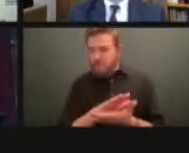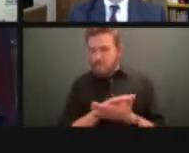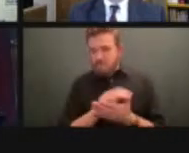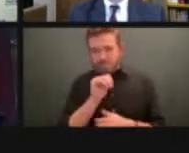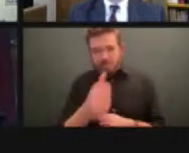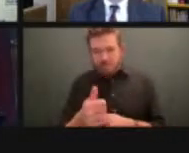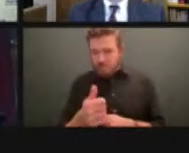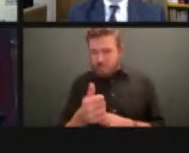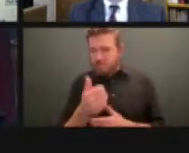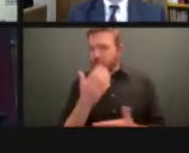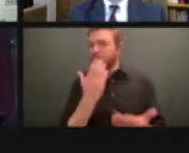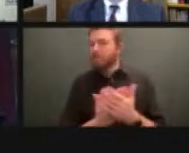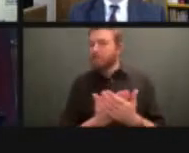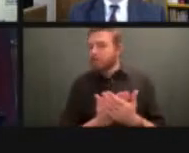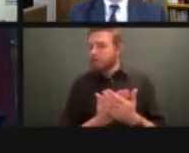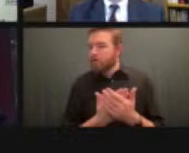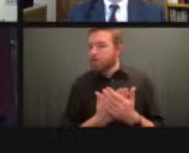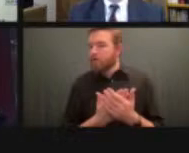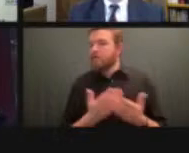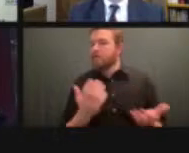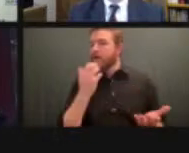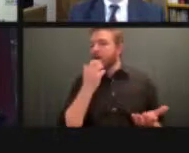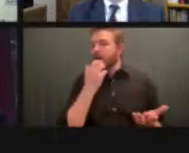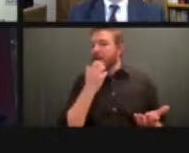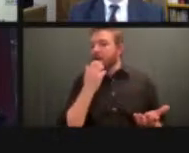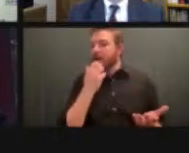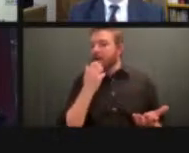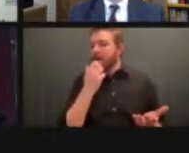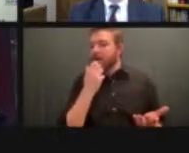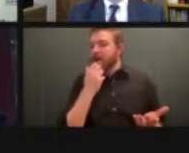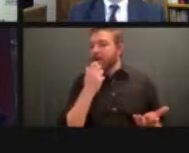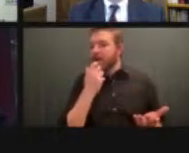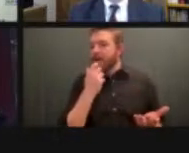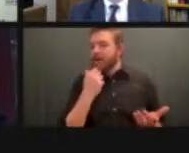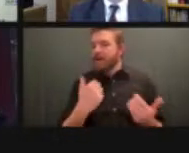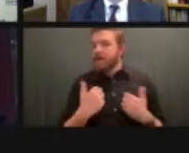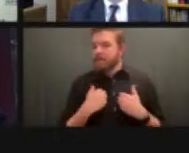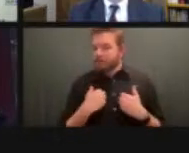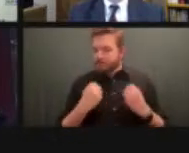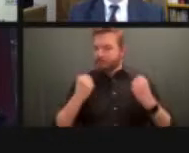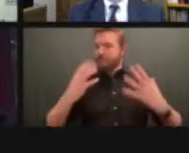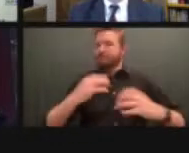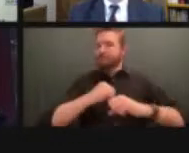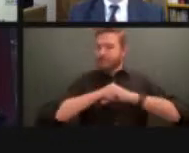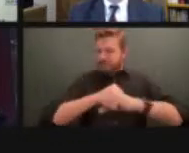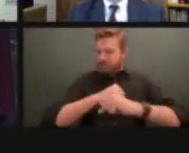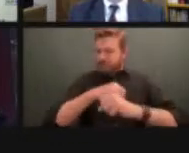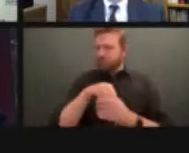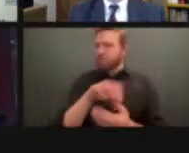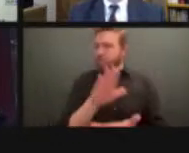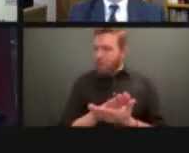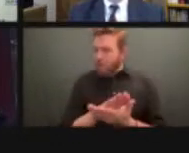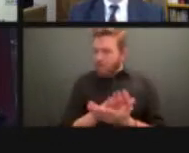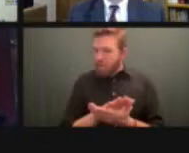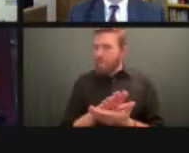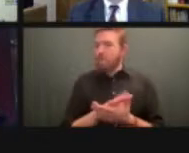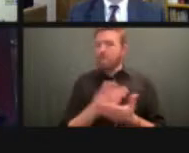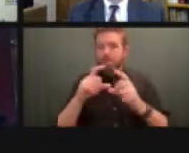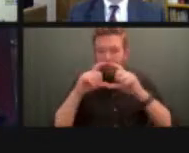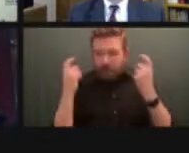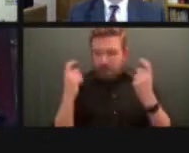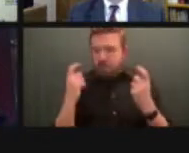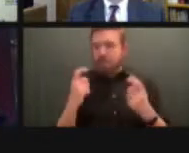approach to student and educator and staff safety that we have had in place in our schools since they opened in August and